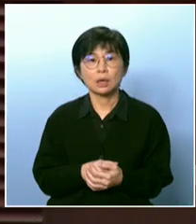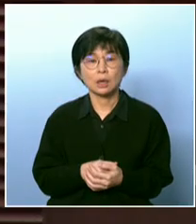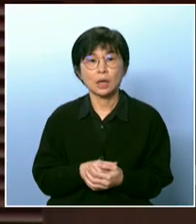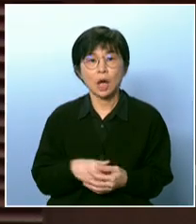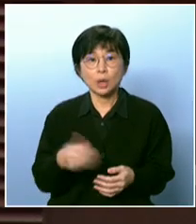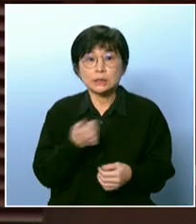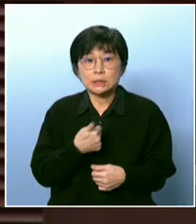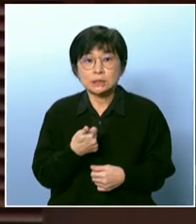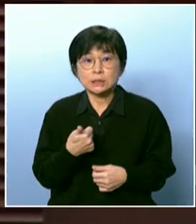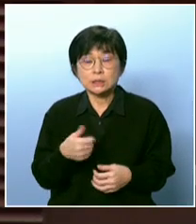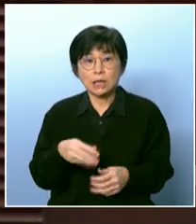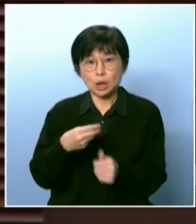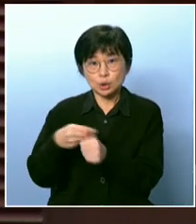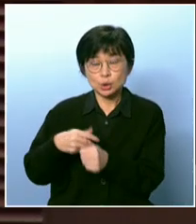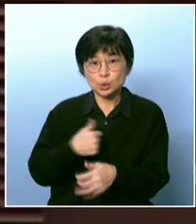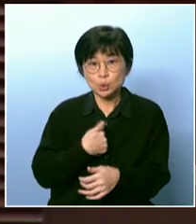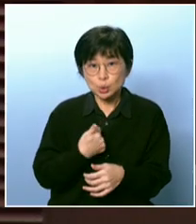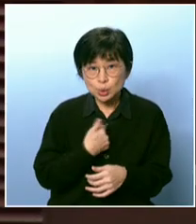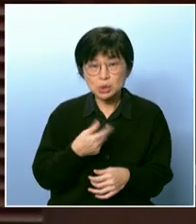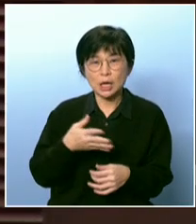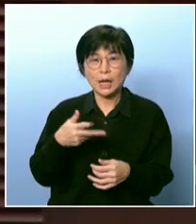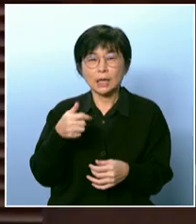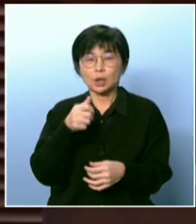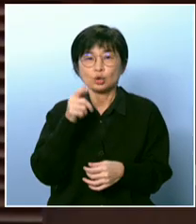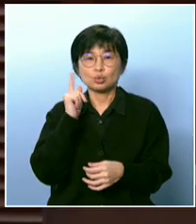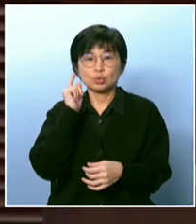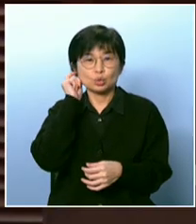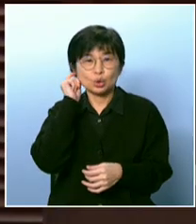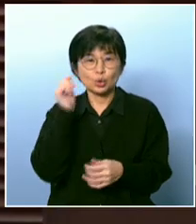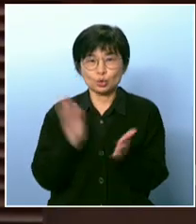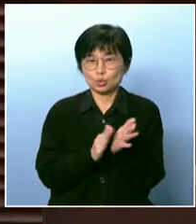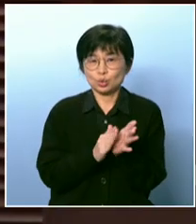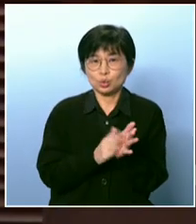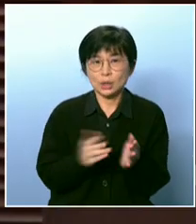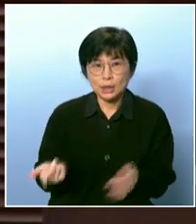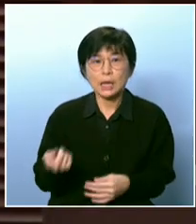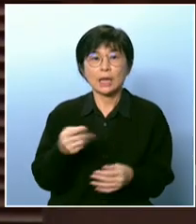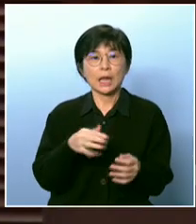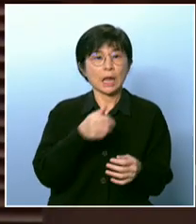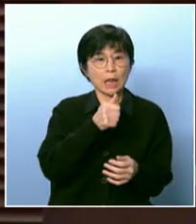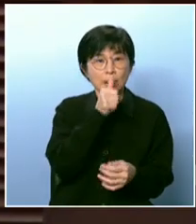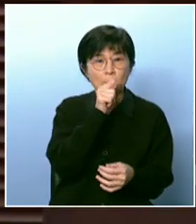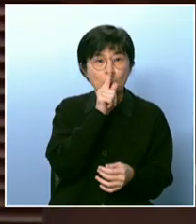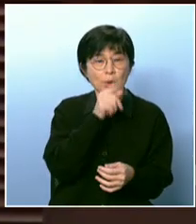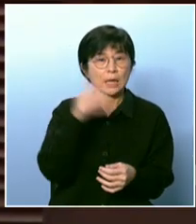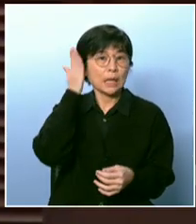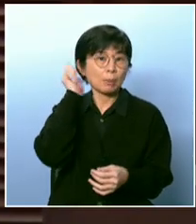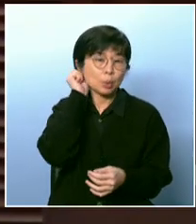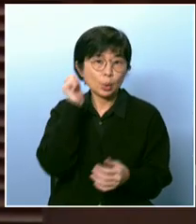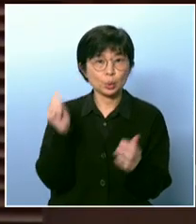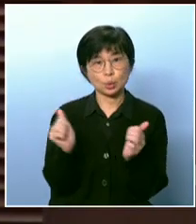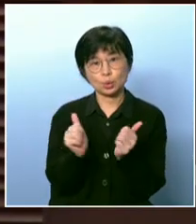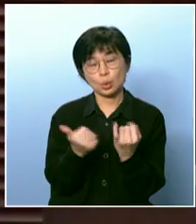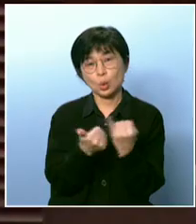from age, we also have a criterion about sex. Under the Strive and Rise program,